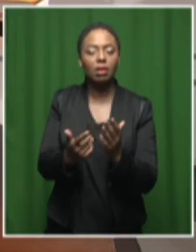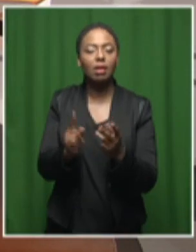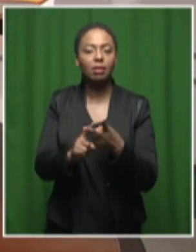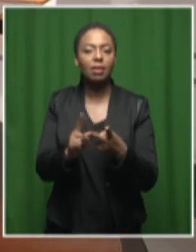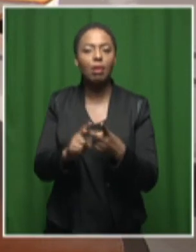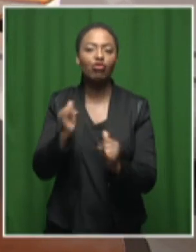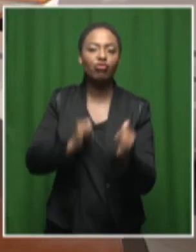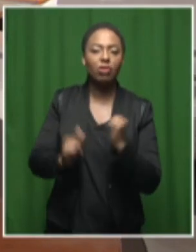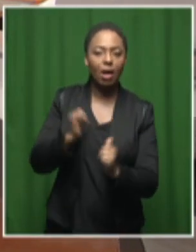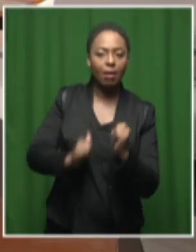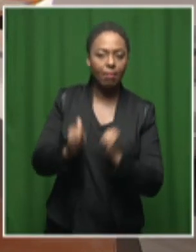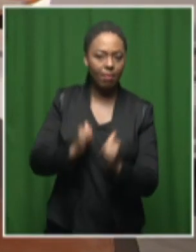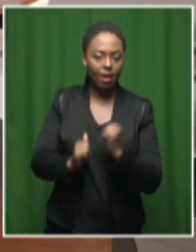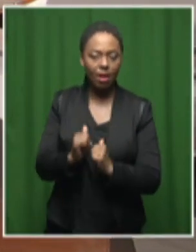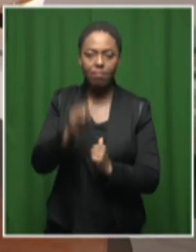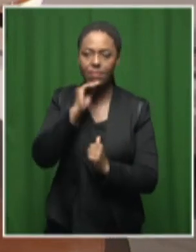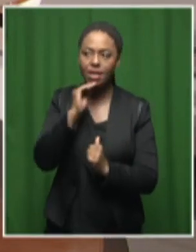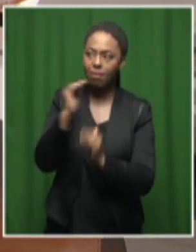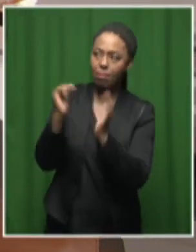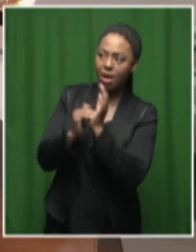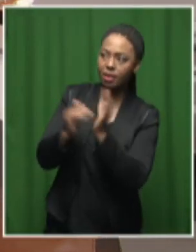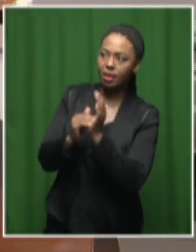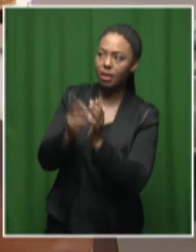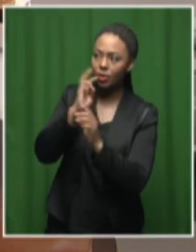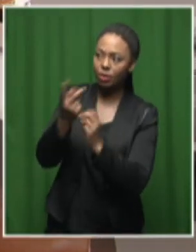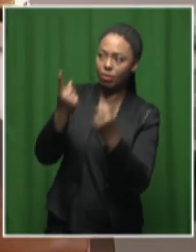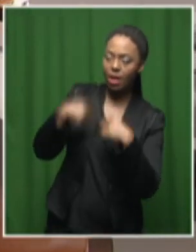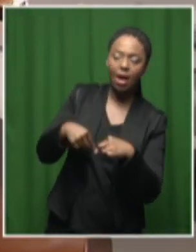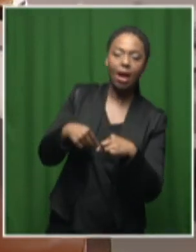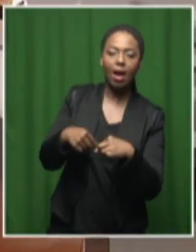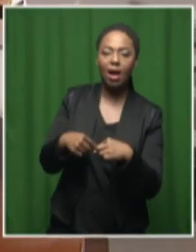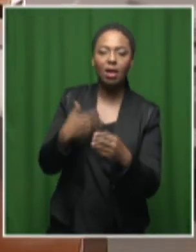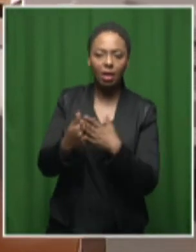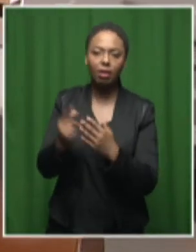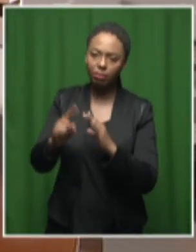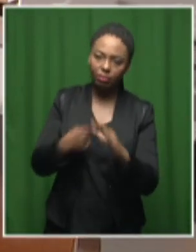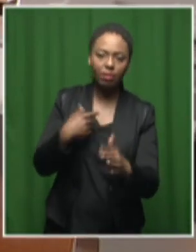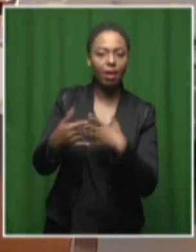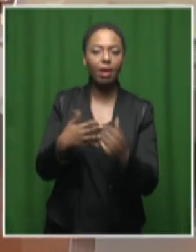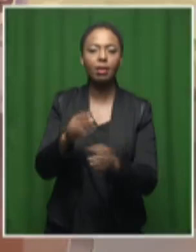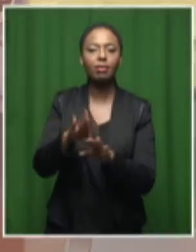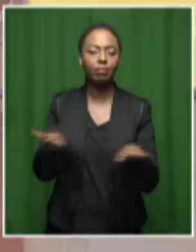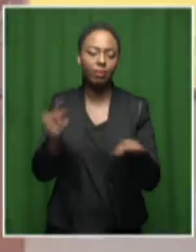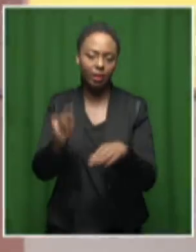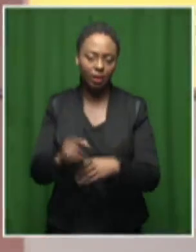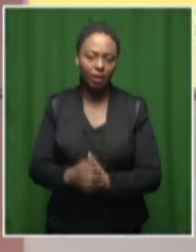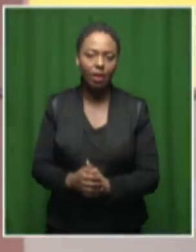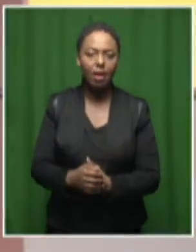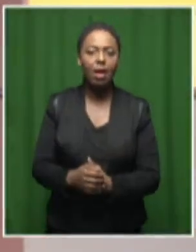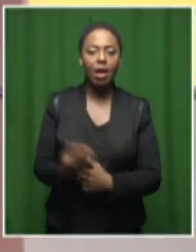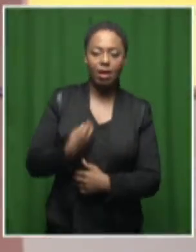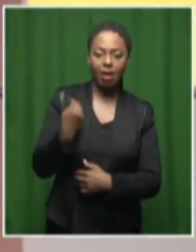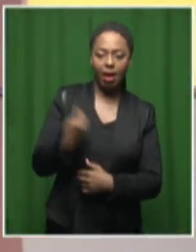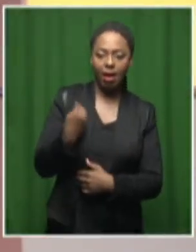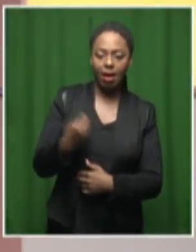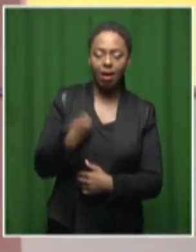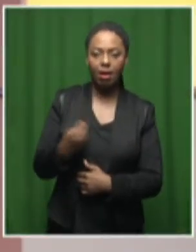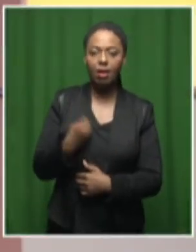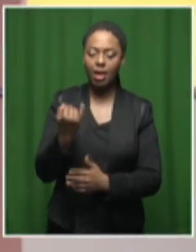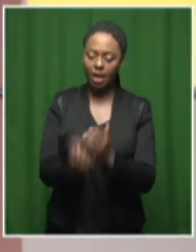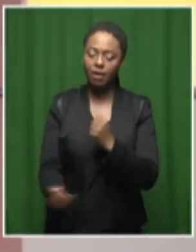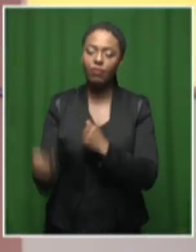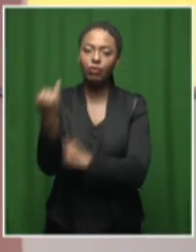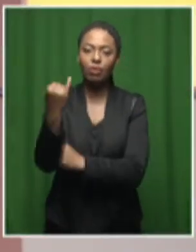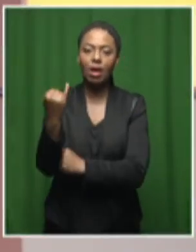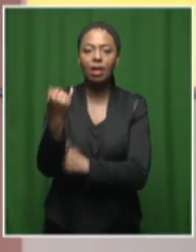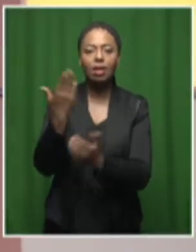set work, so you don't have to be in matric to come and watch it. And essentially, it's a play that looks at how one, as a young individual, can engage